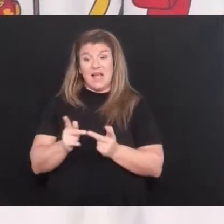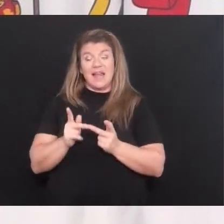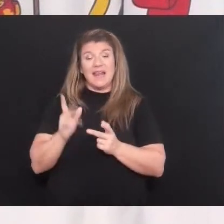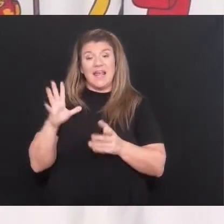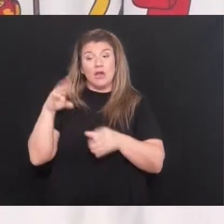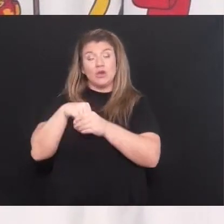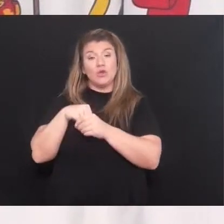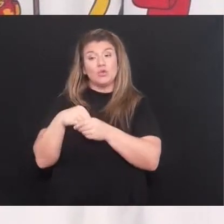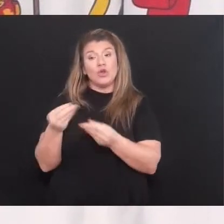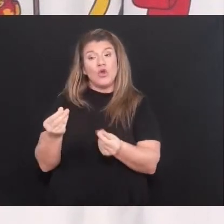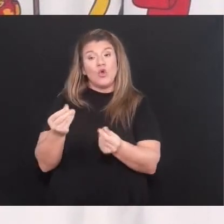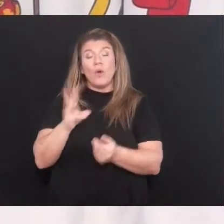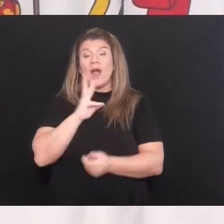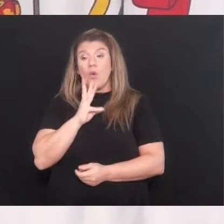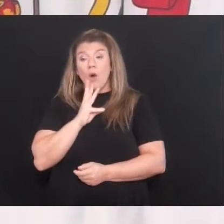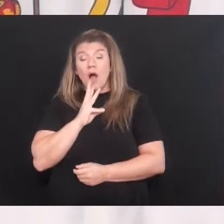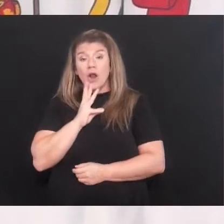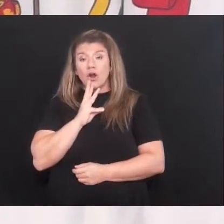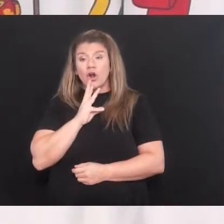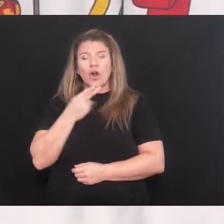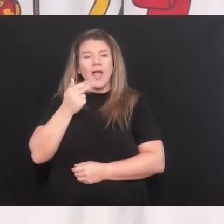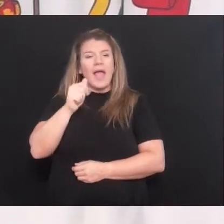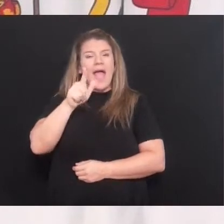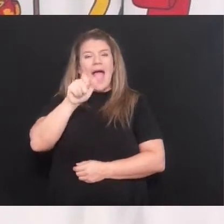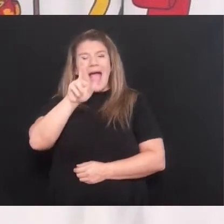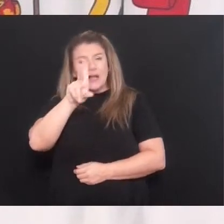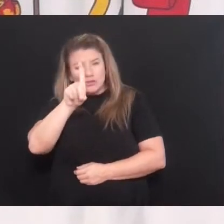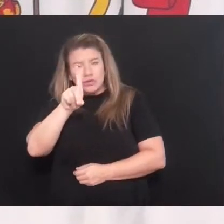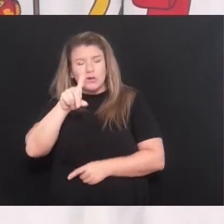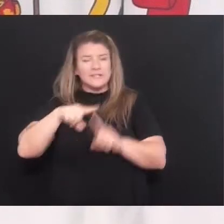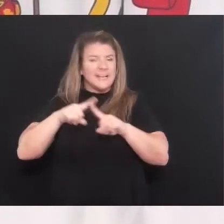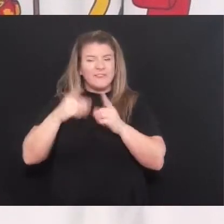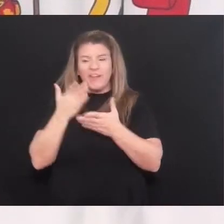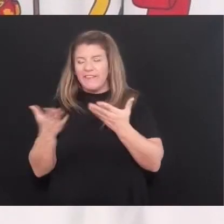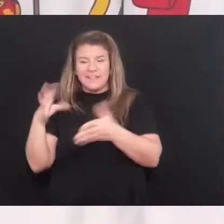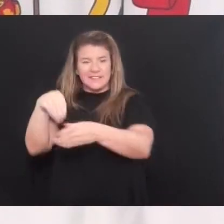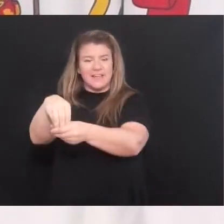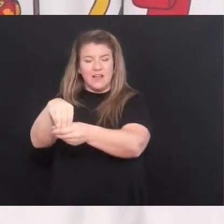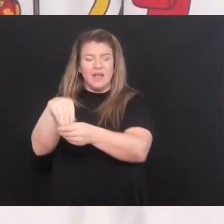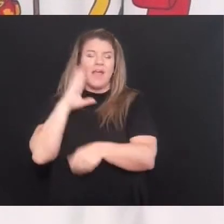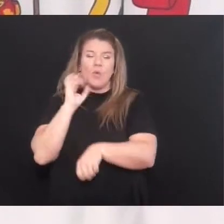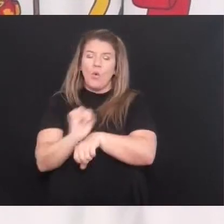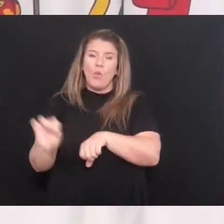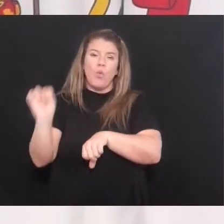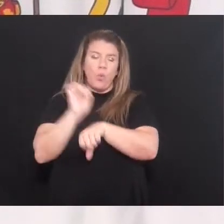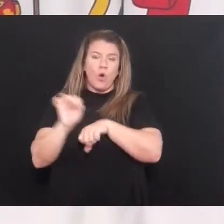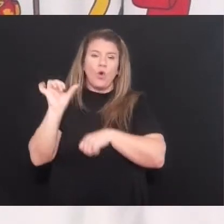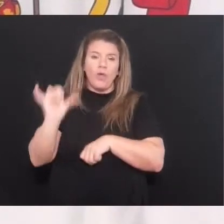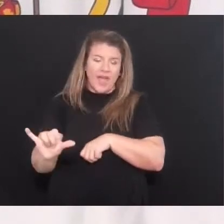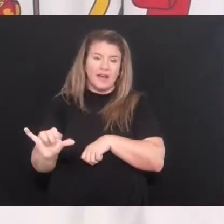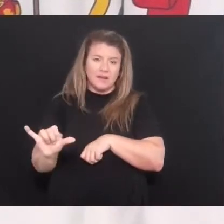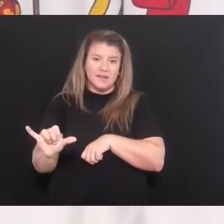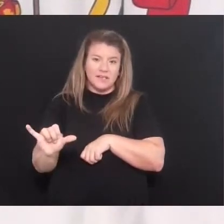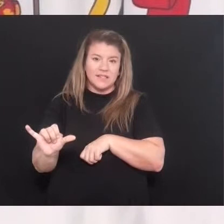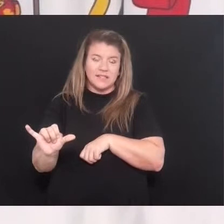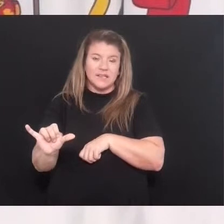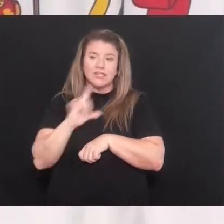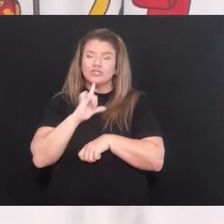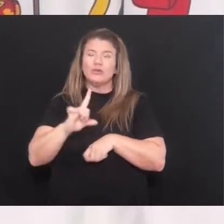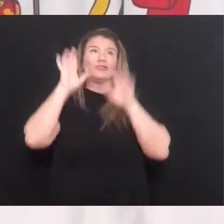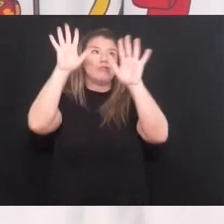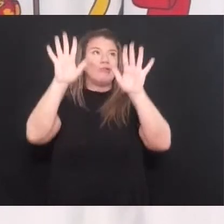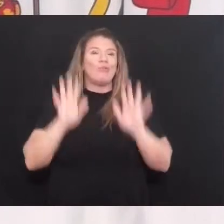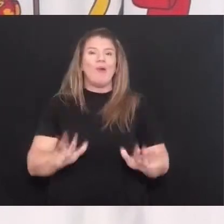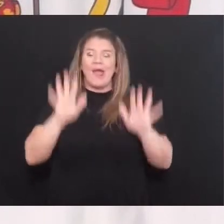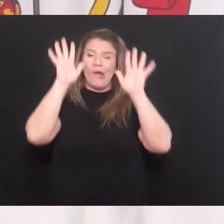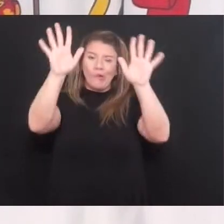groundwater, contamination hazard sites, and all kinds of different things that they're going to work on and everything. So So it's a great,